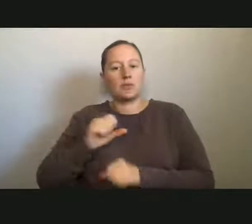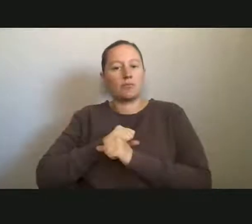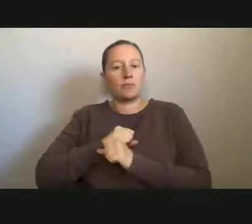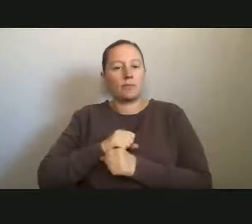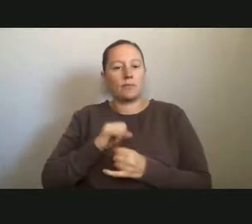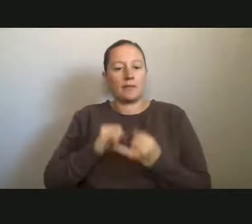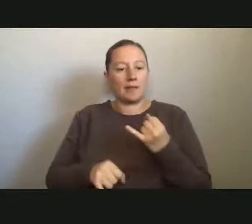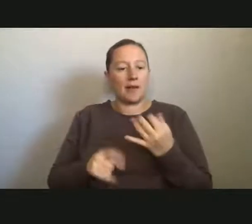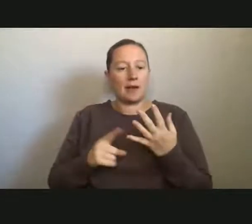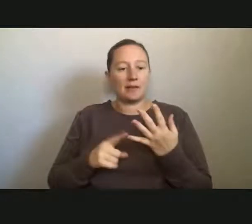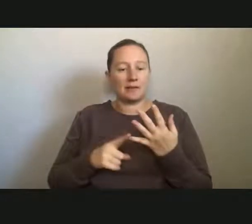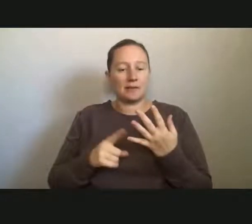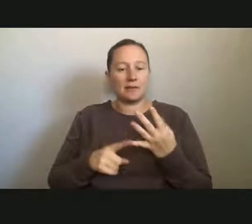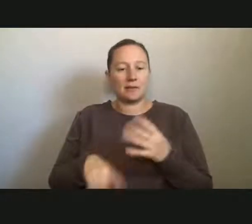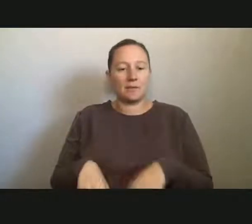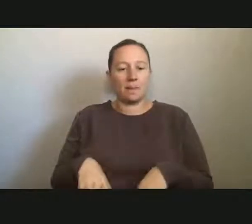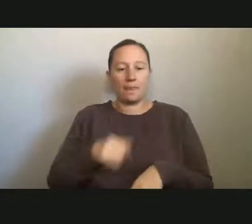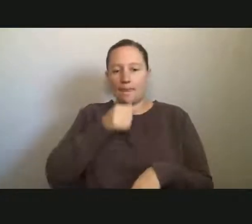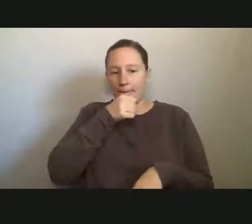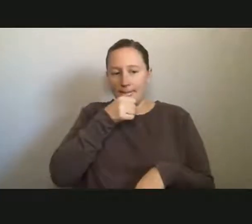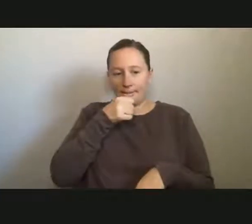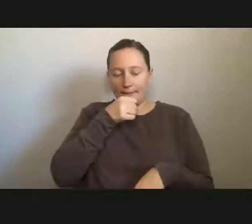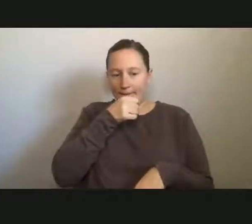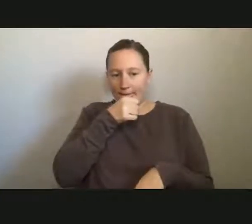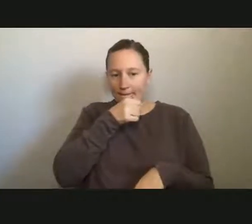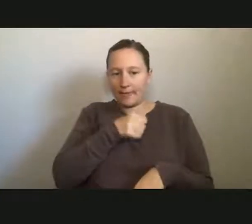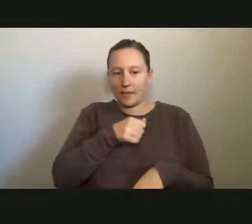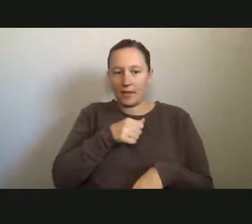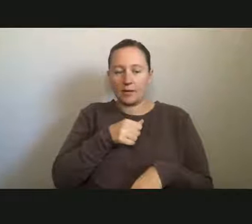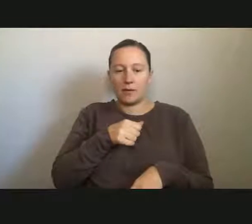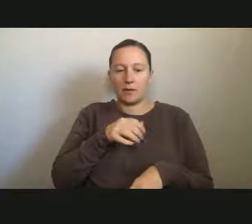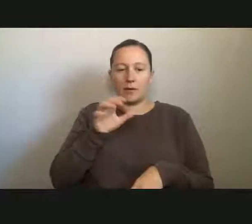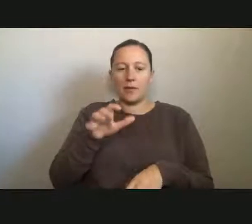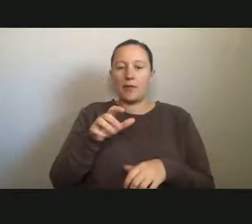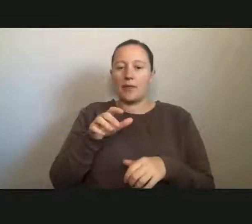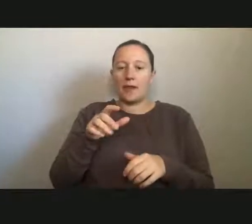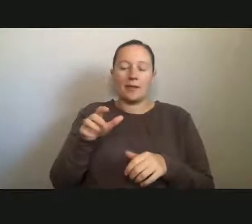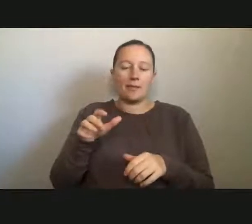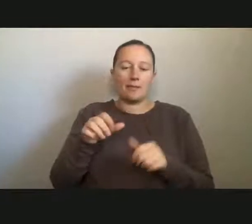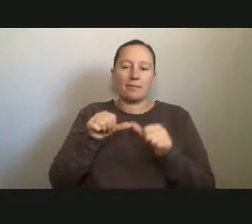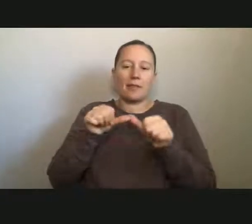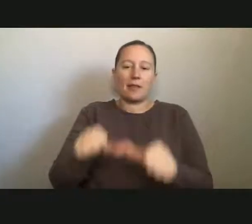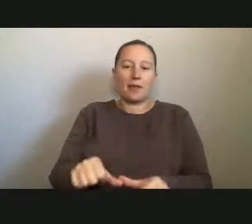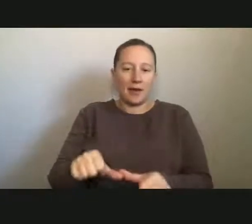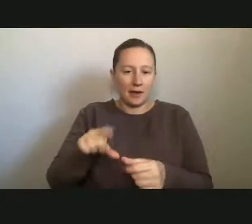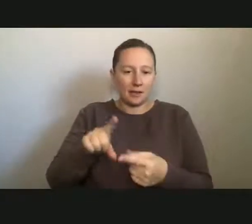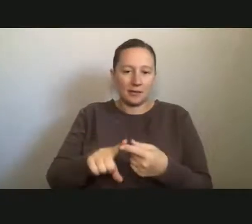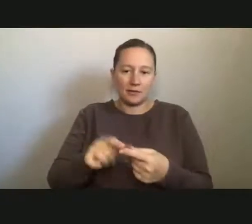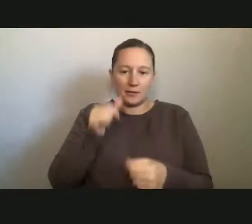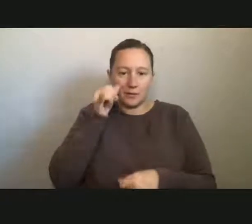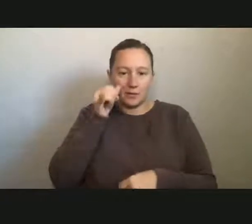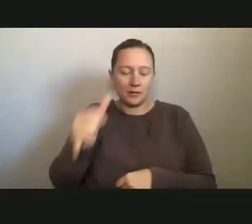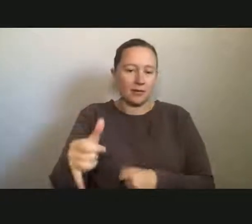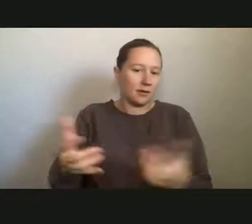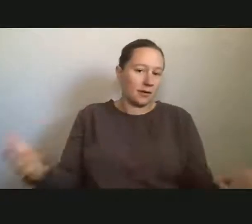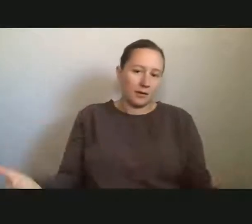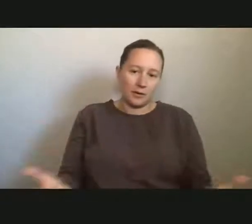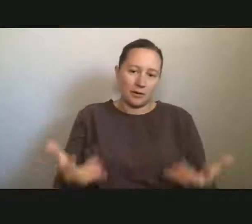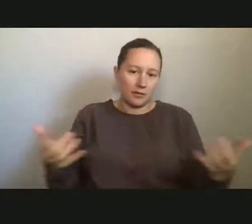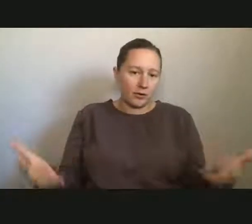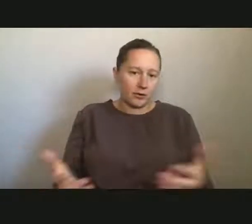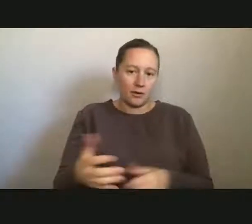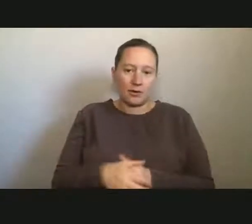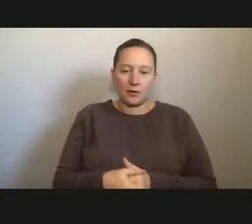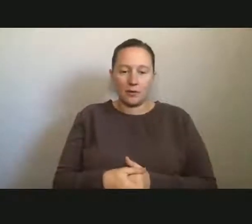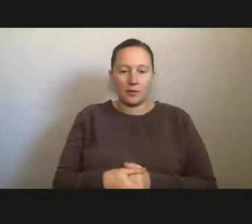to tell you about certificates are the protections last in perpetuity. So these protections go on